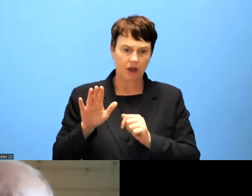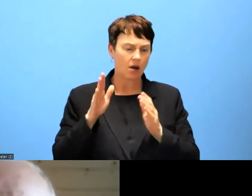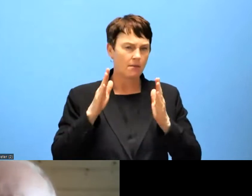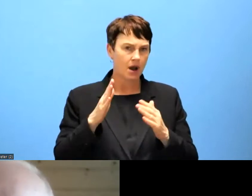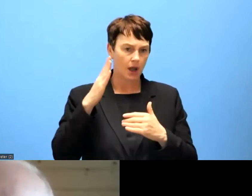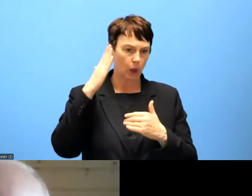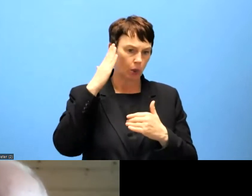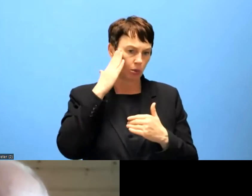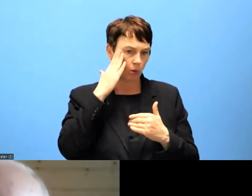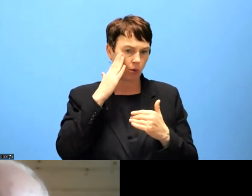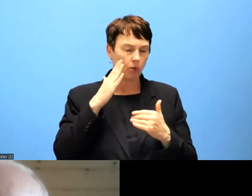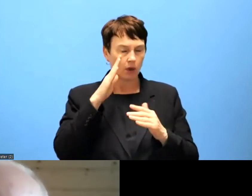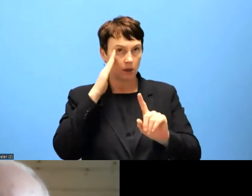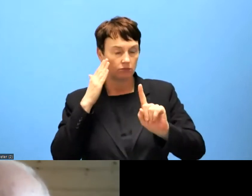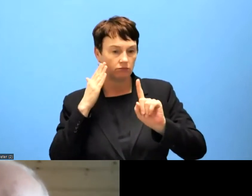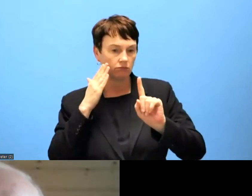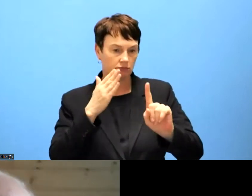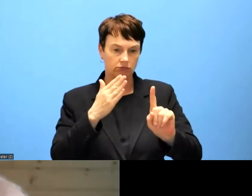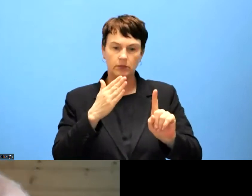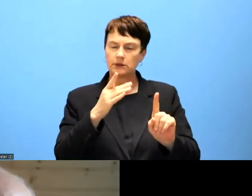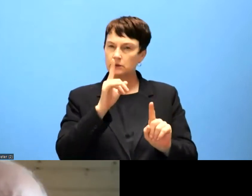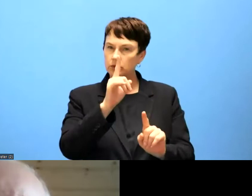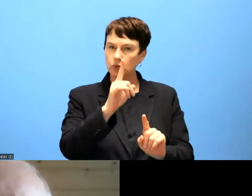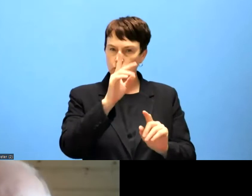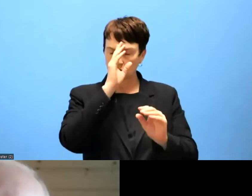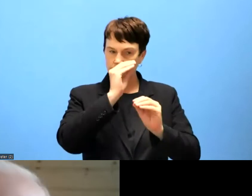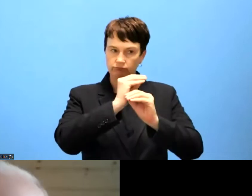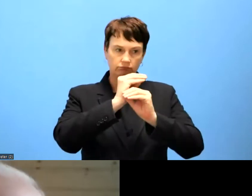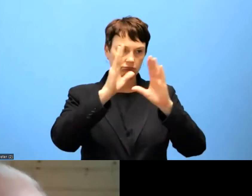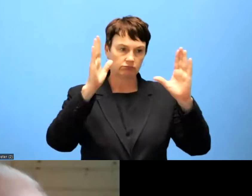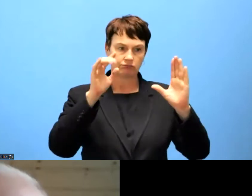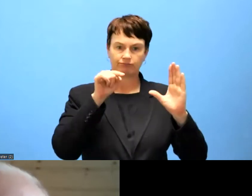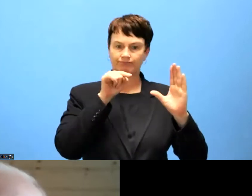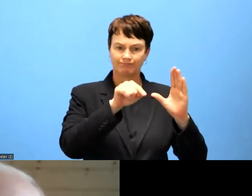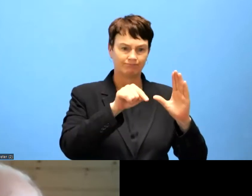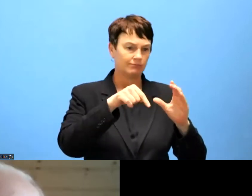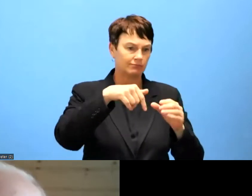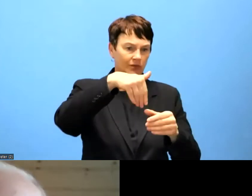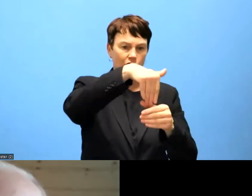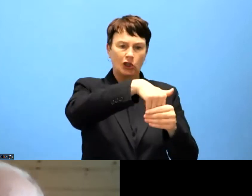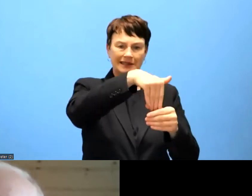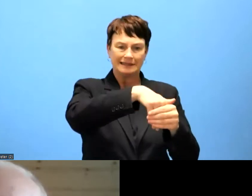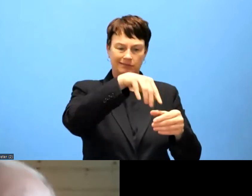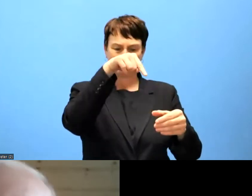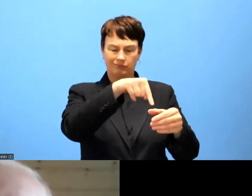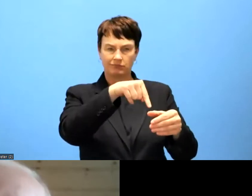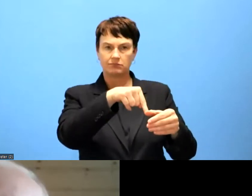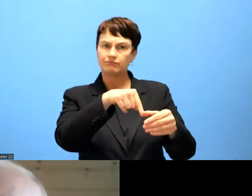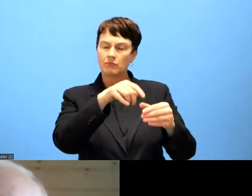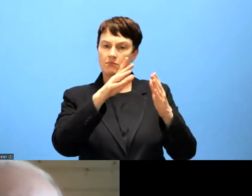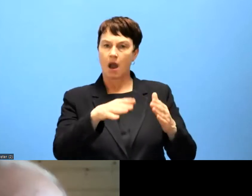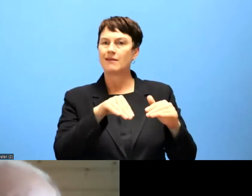for the next version, especially as the European Accessibility Act covers services